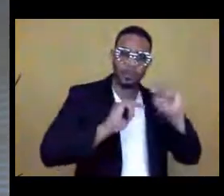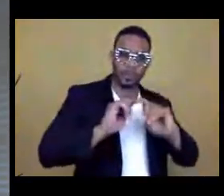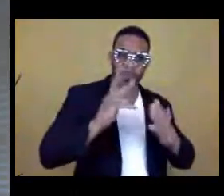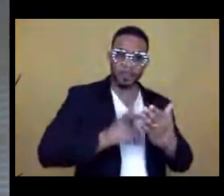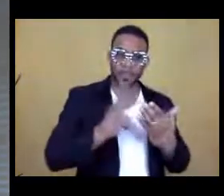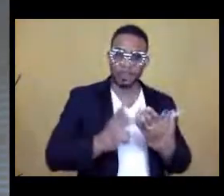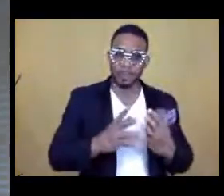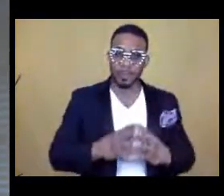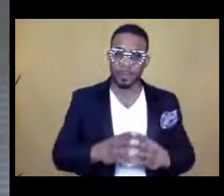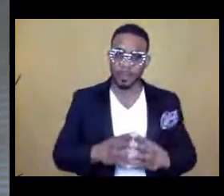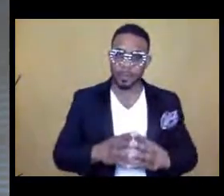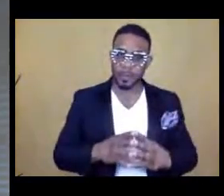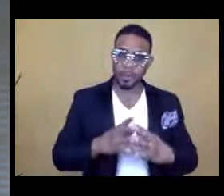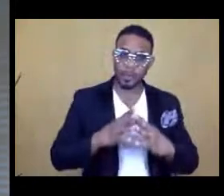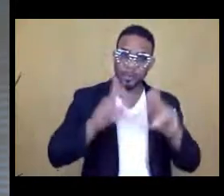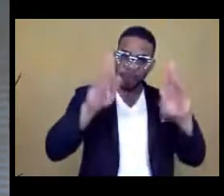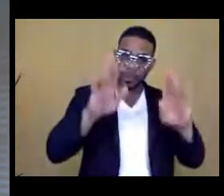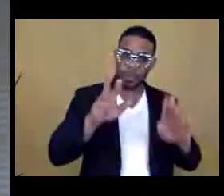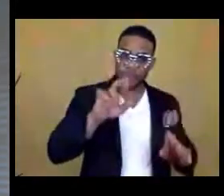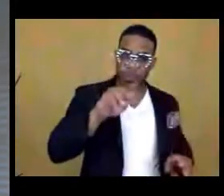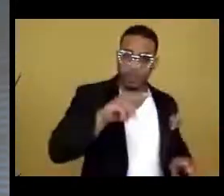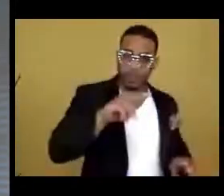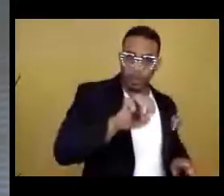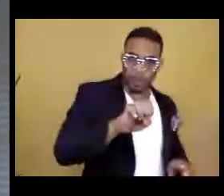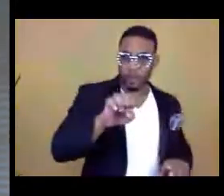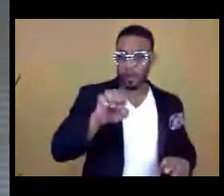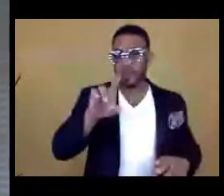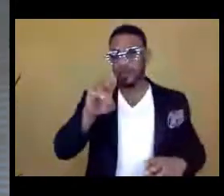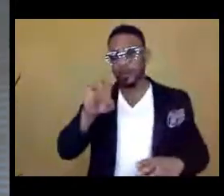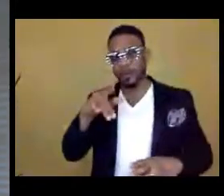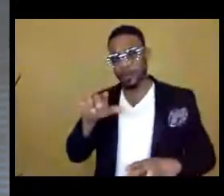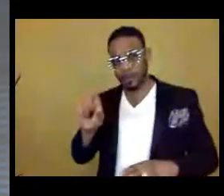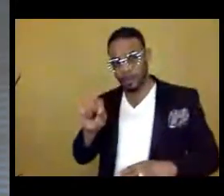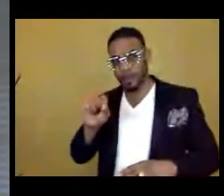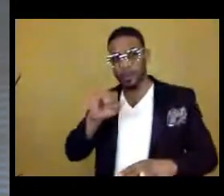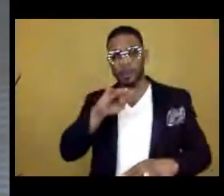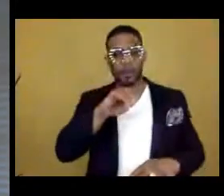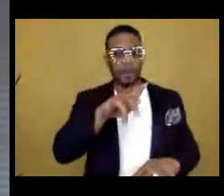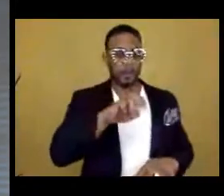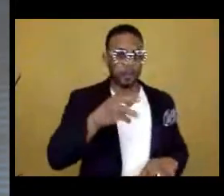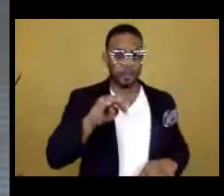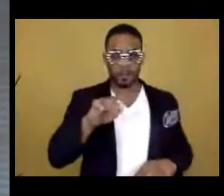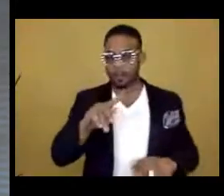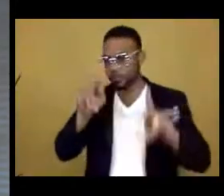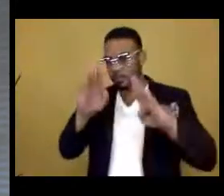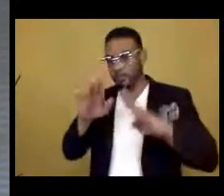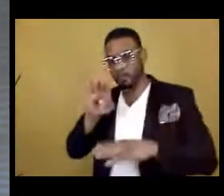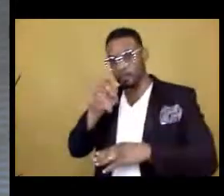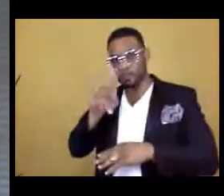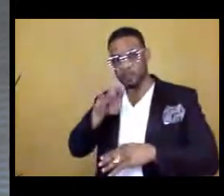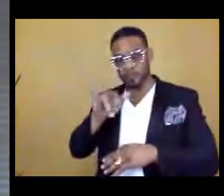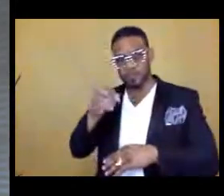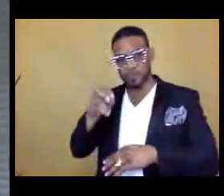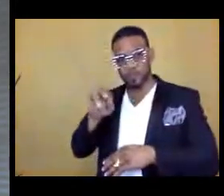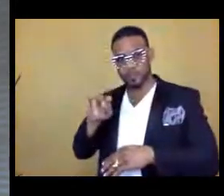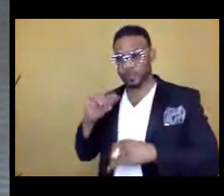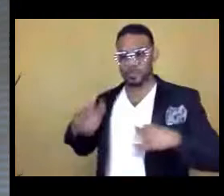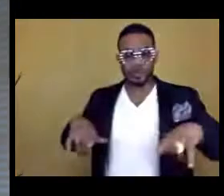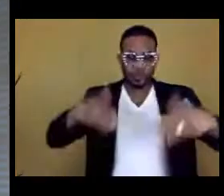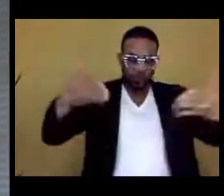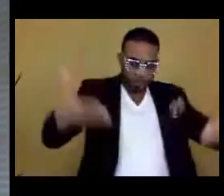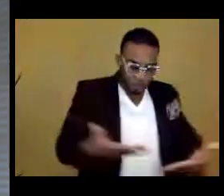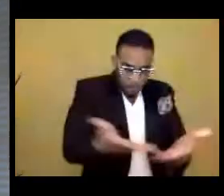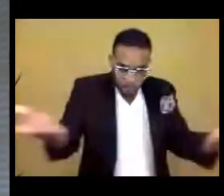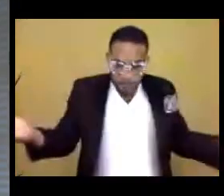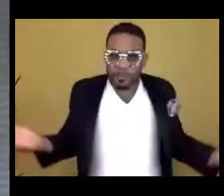program, Professor Ramon, Professor Douglas Bowles, Professor Joe K. Hammond, Professor Brittany Johnson, we welcome